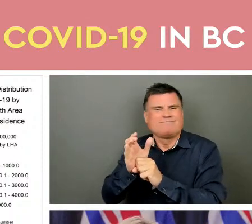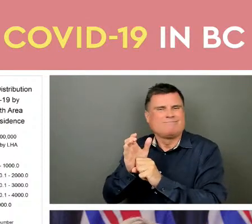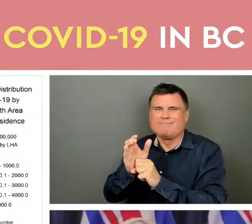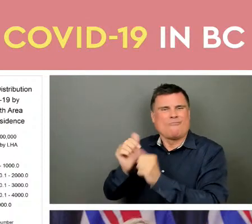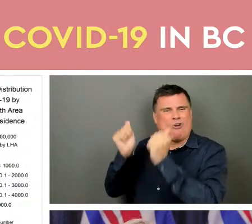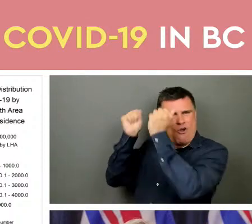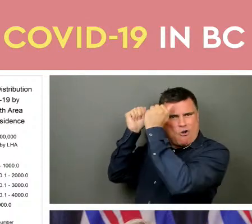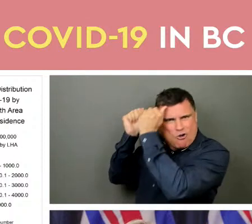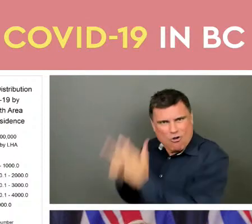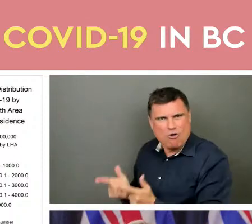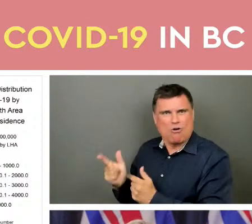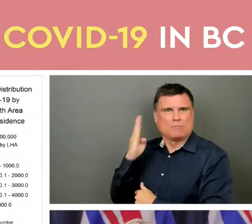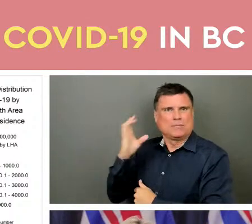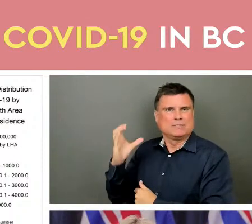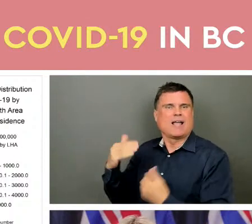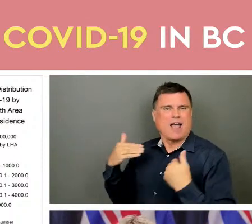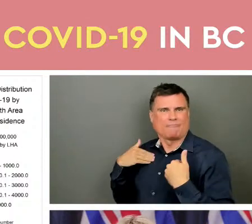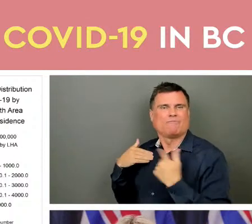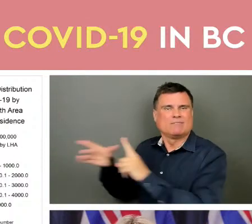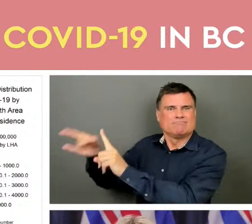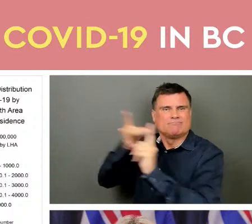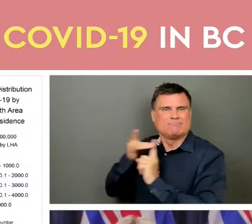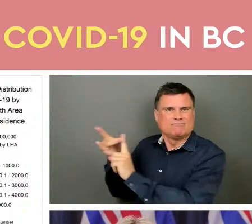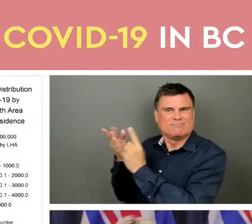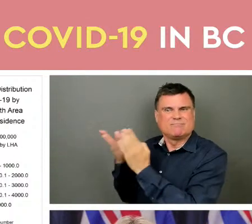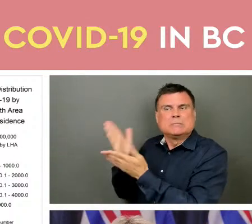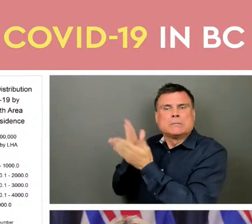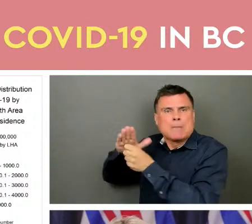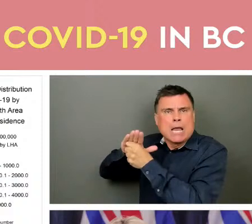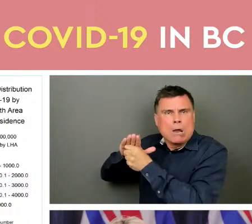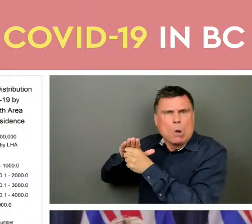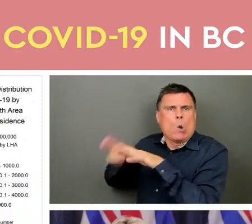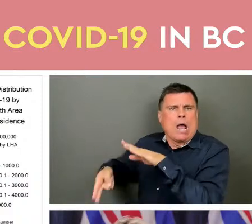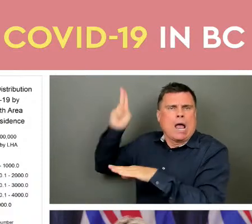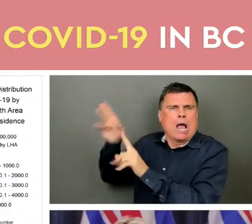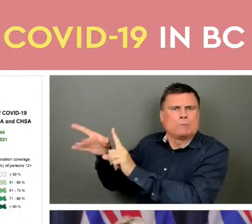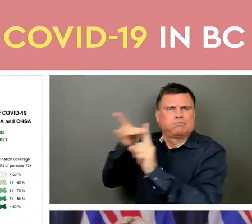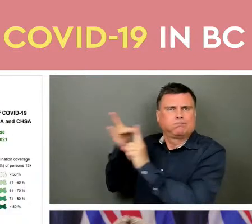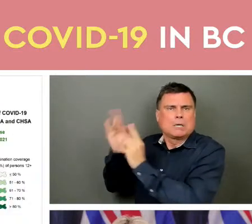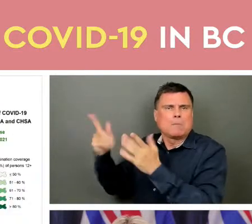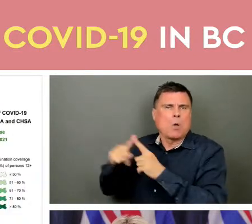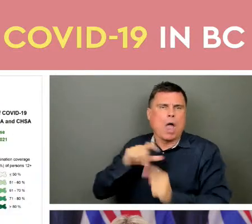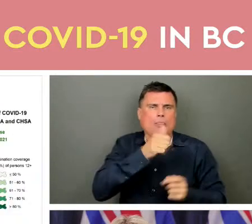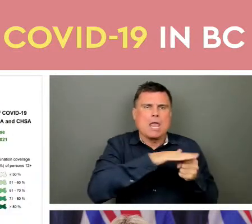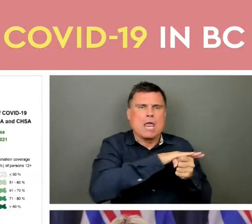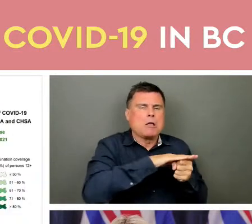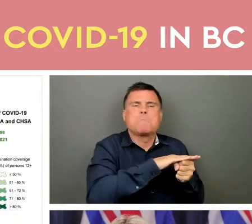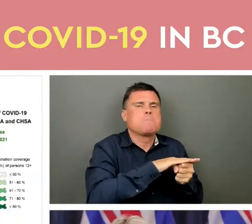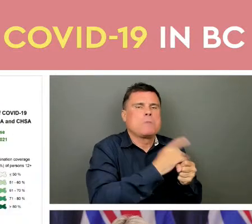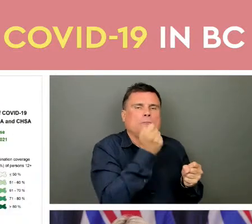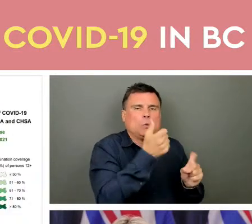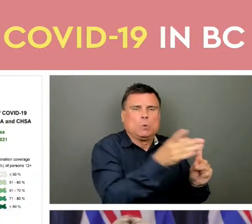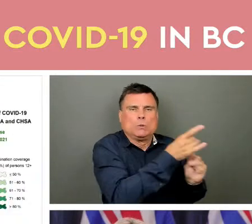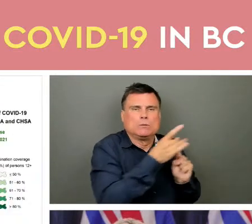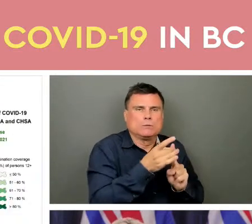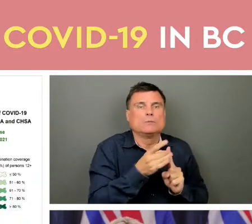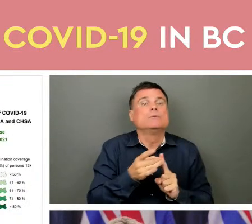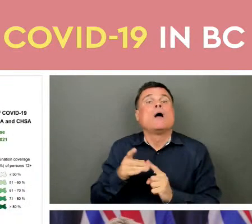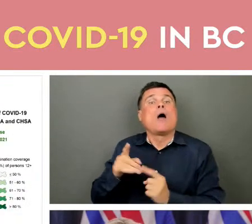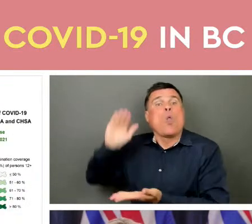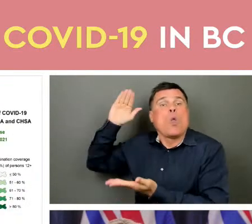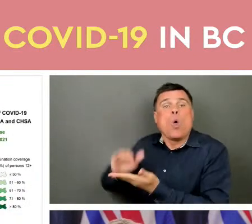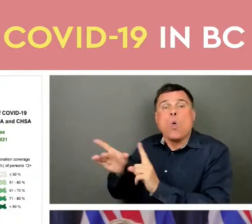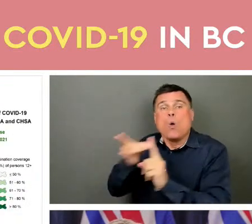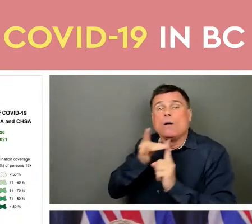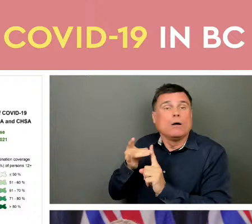way higher case rates than others, and many of those now are being attenuated by the fact that we have immunizations. And this gives